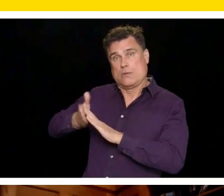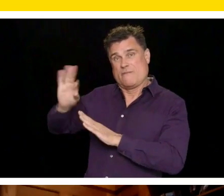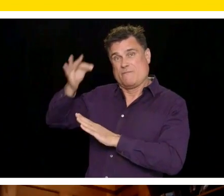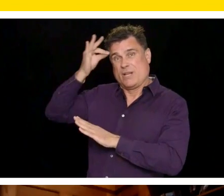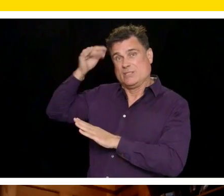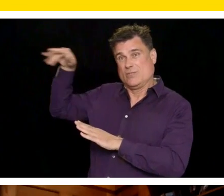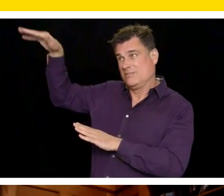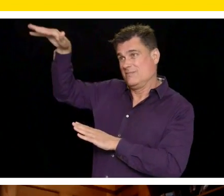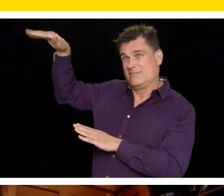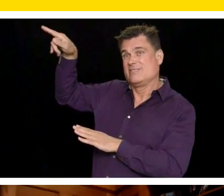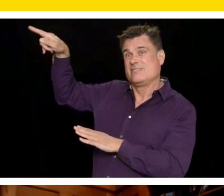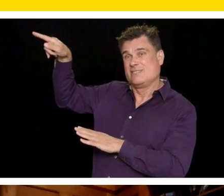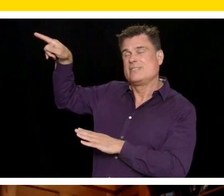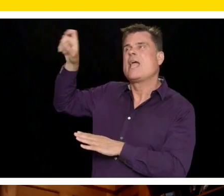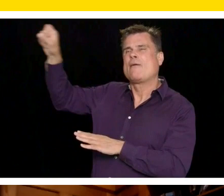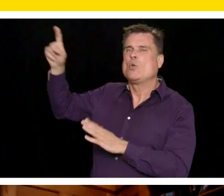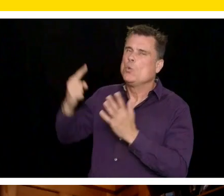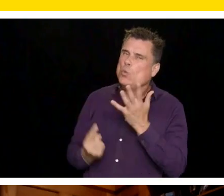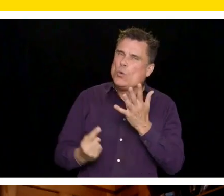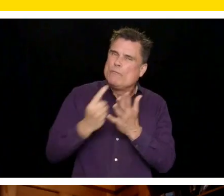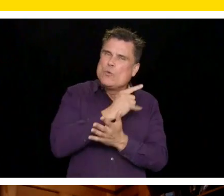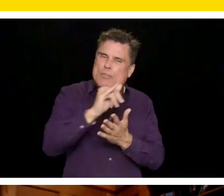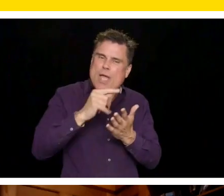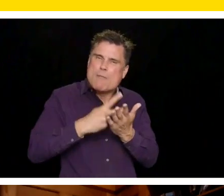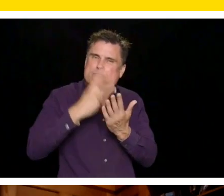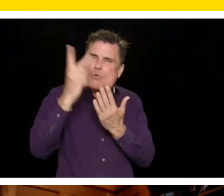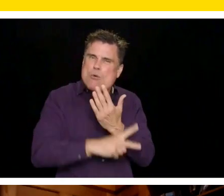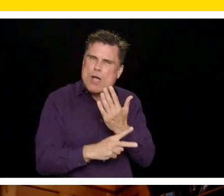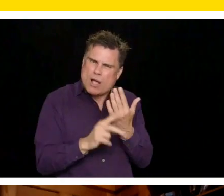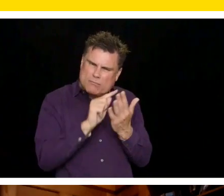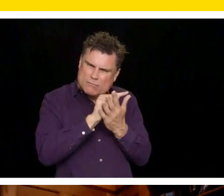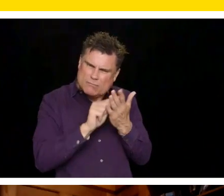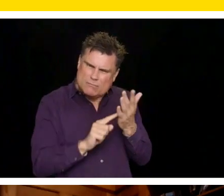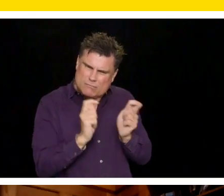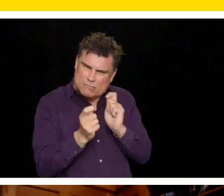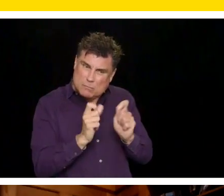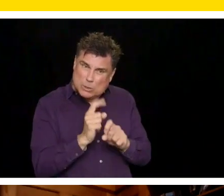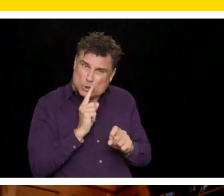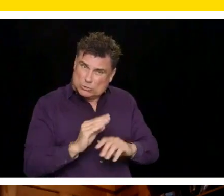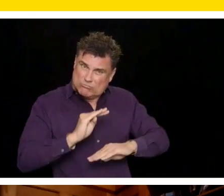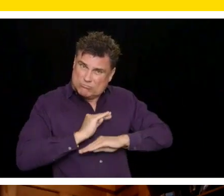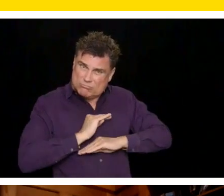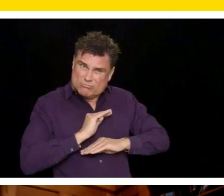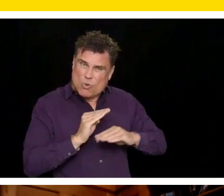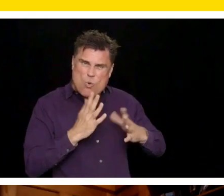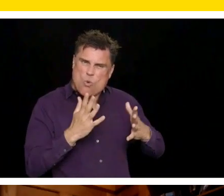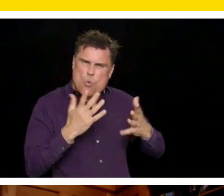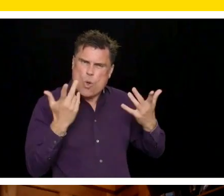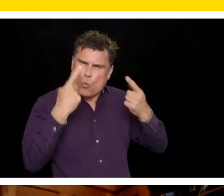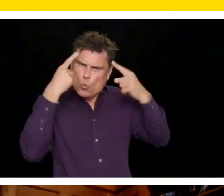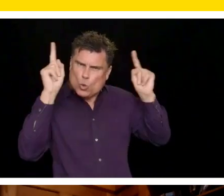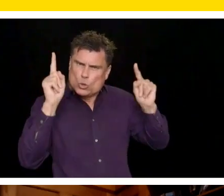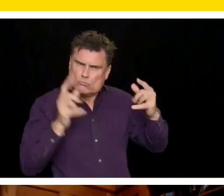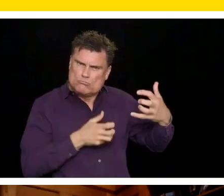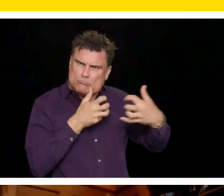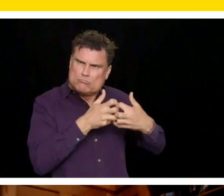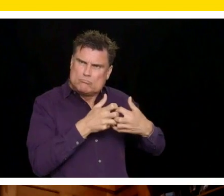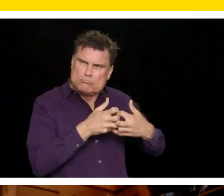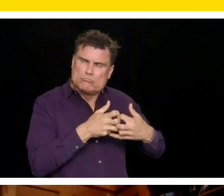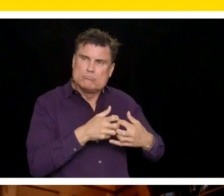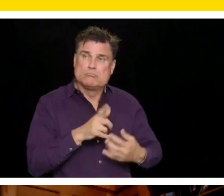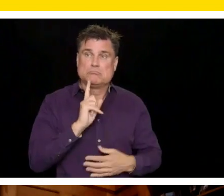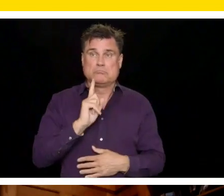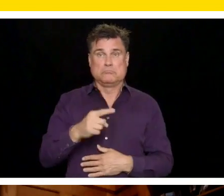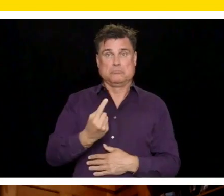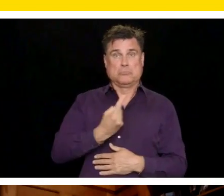help that they need. And I'm not alone in that. The same group of people I mentioned earlier are all on top of this as well.